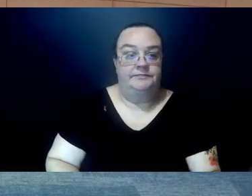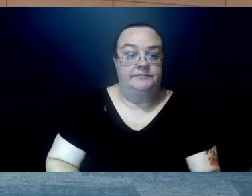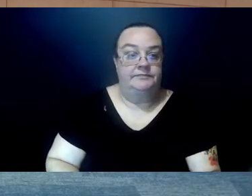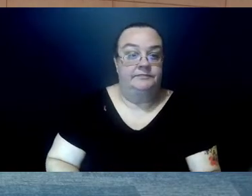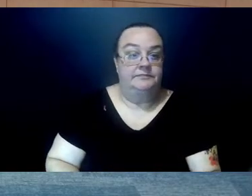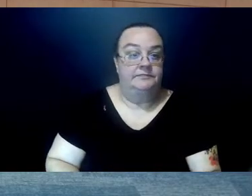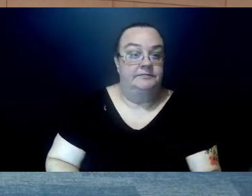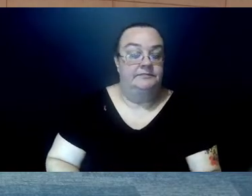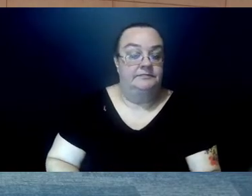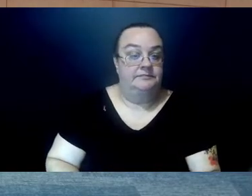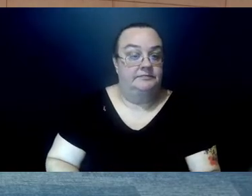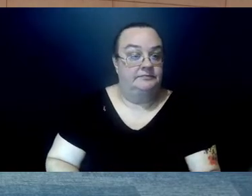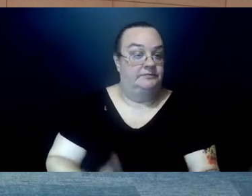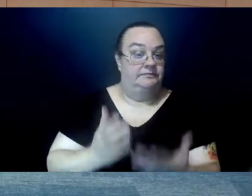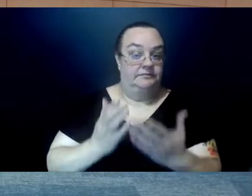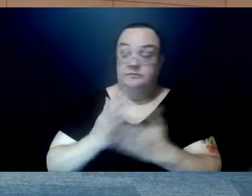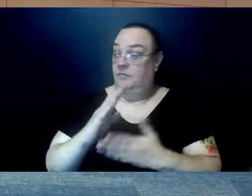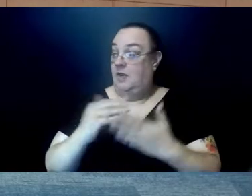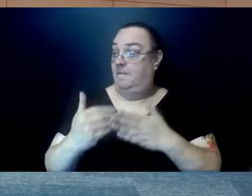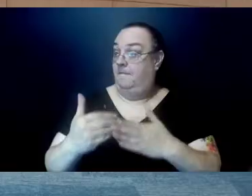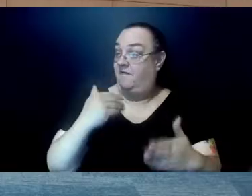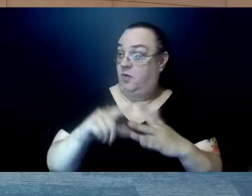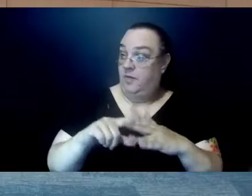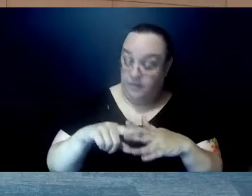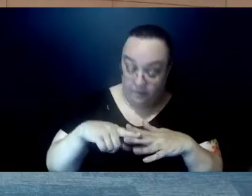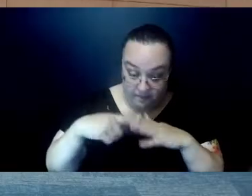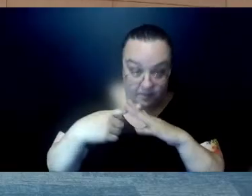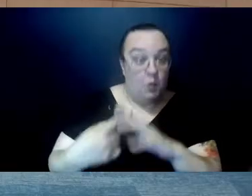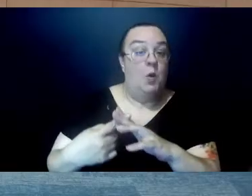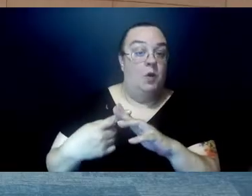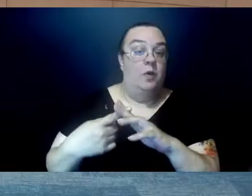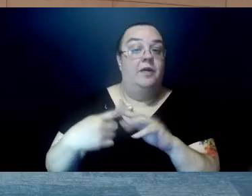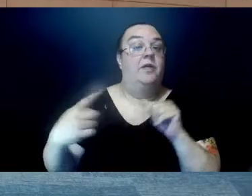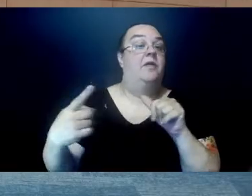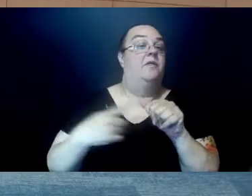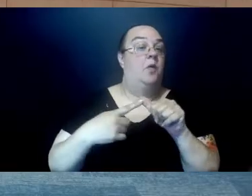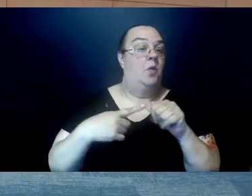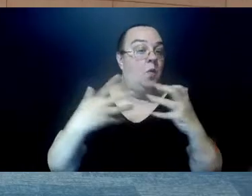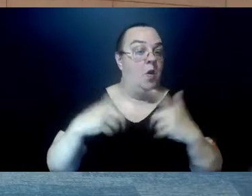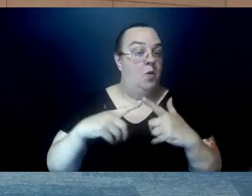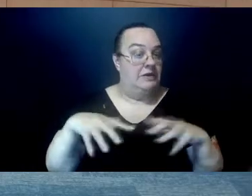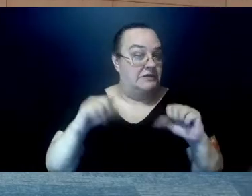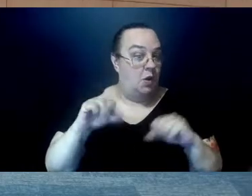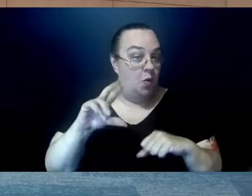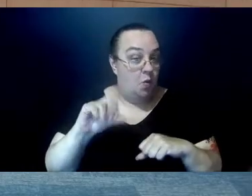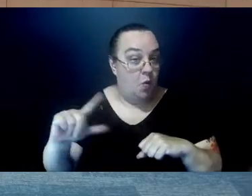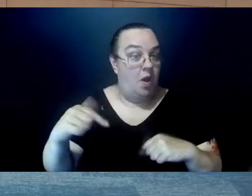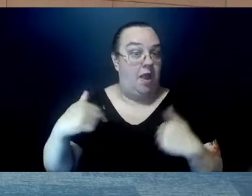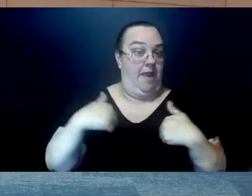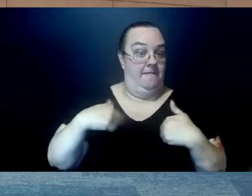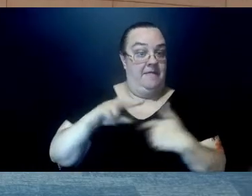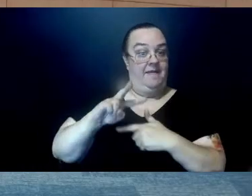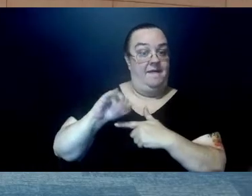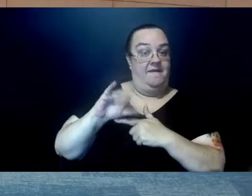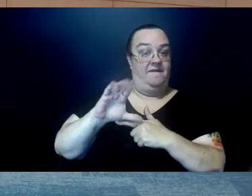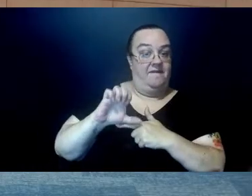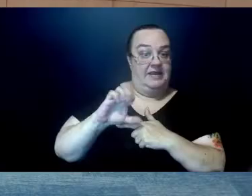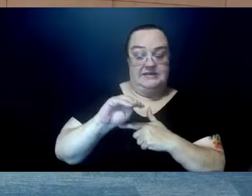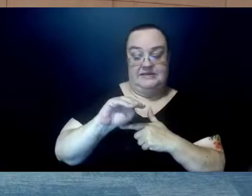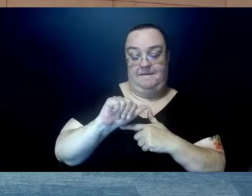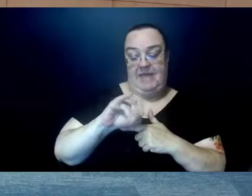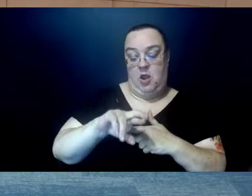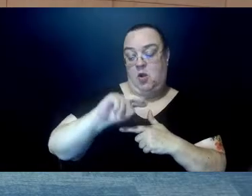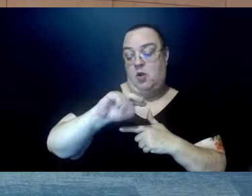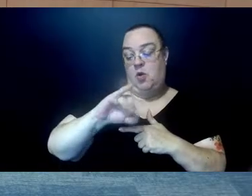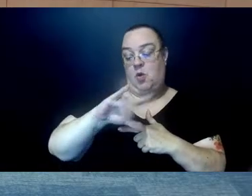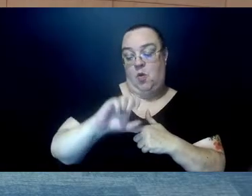All right. Before we begin, I'd like to take the roll. I am Vice Mayor Nicole Briner. I am also the